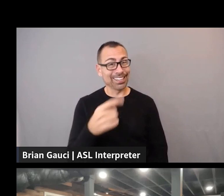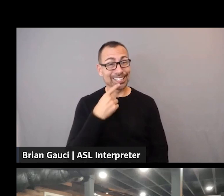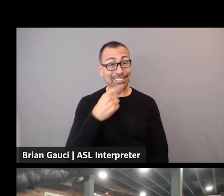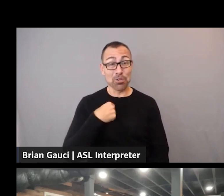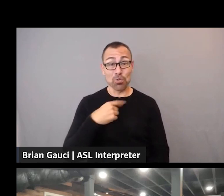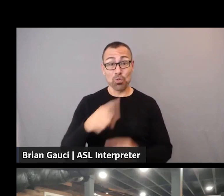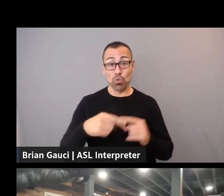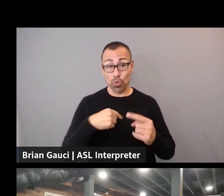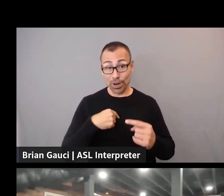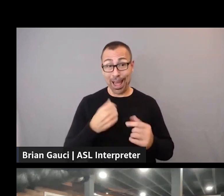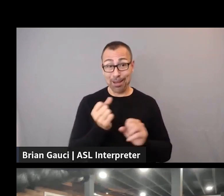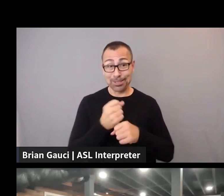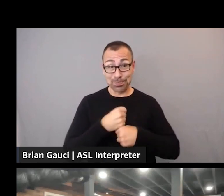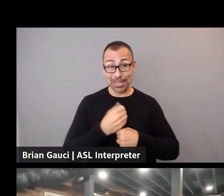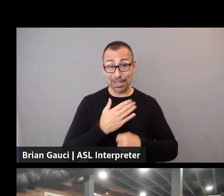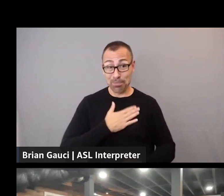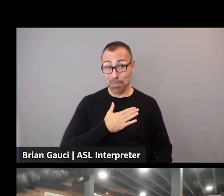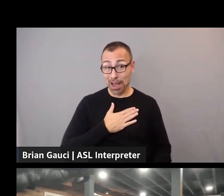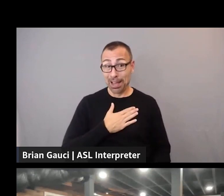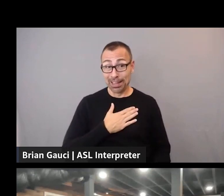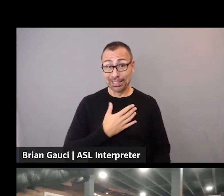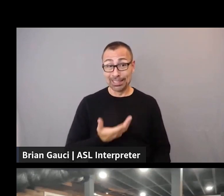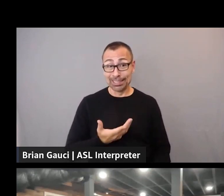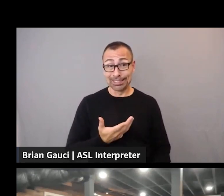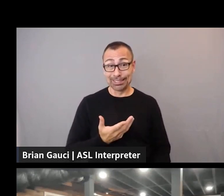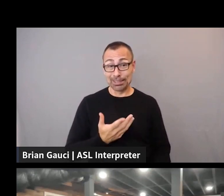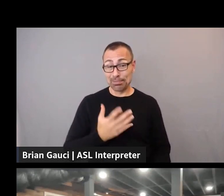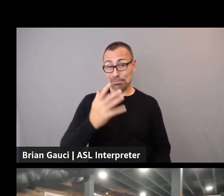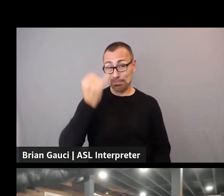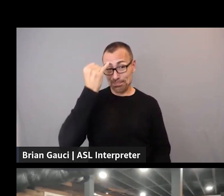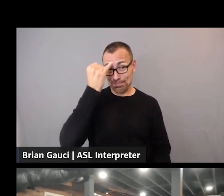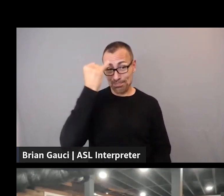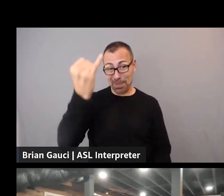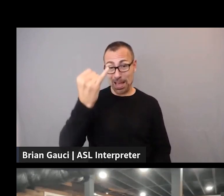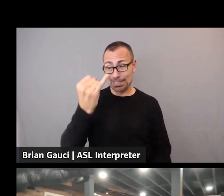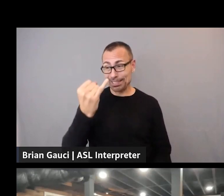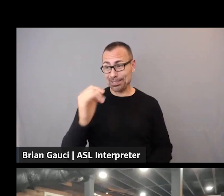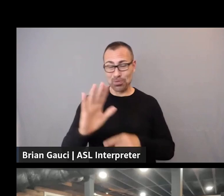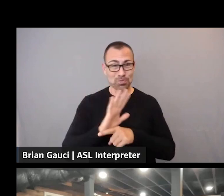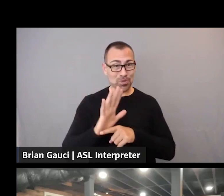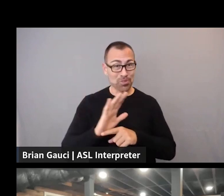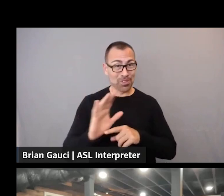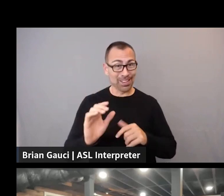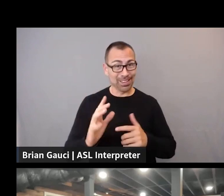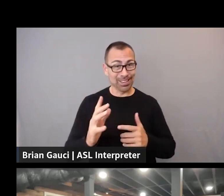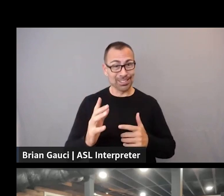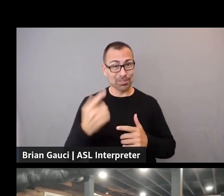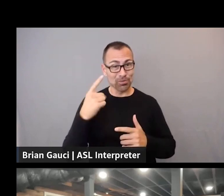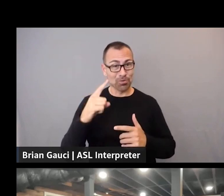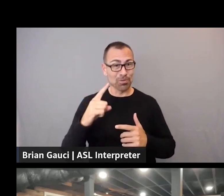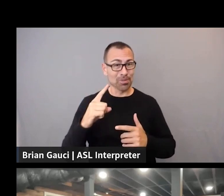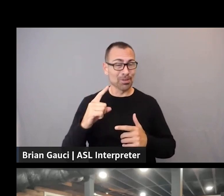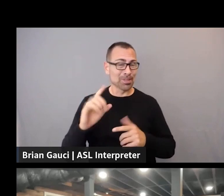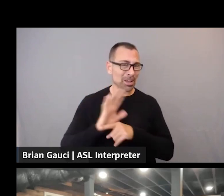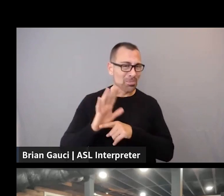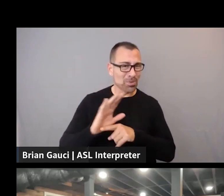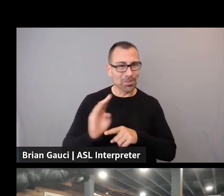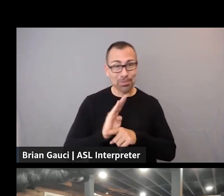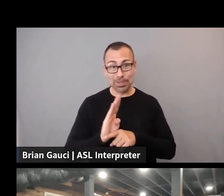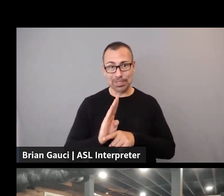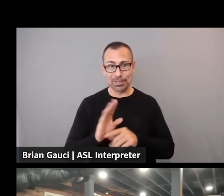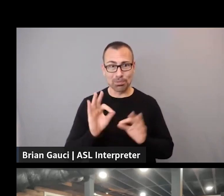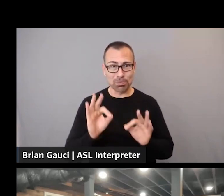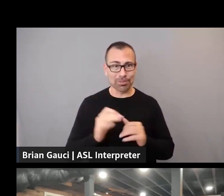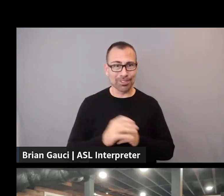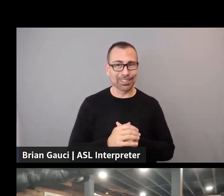I was creating my my imagined movie business, which I felt a little attacked when you talked about